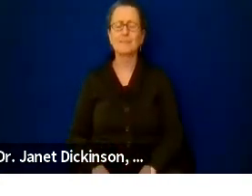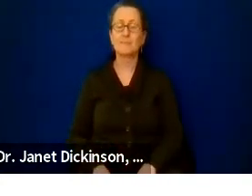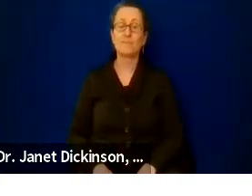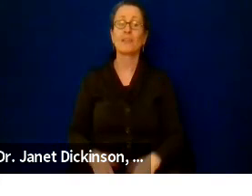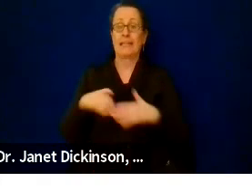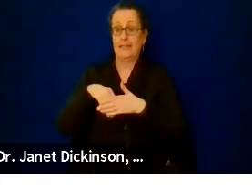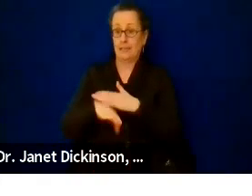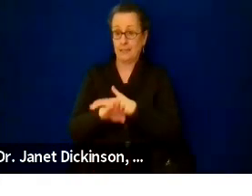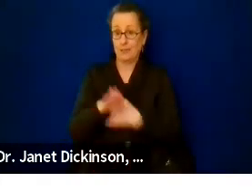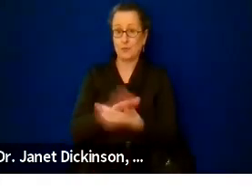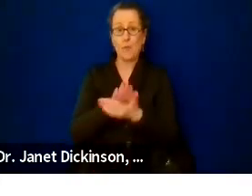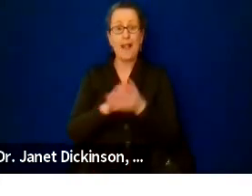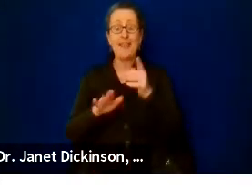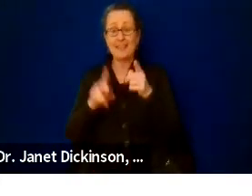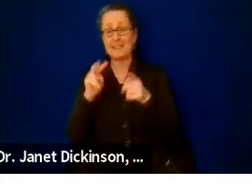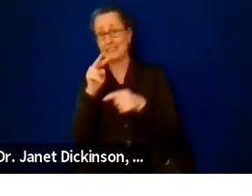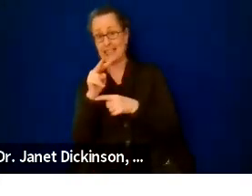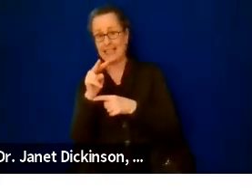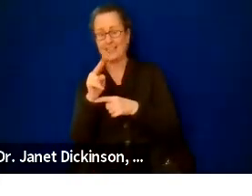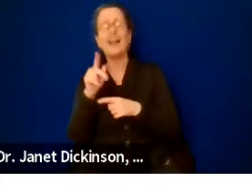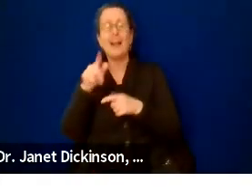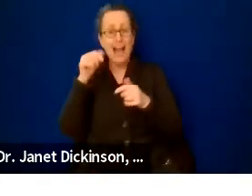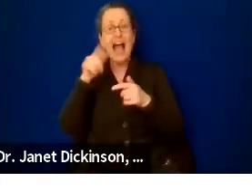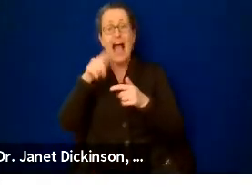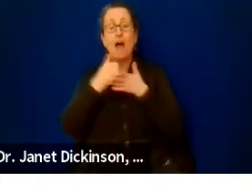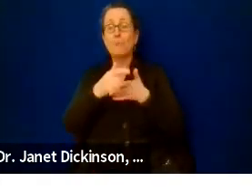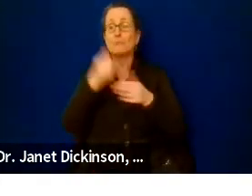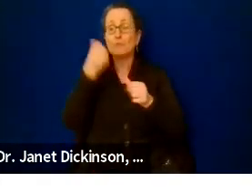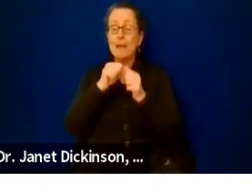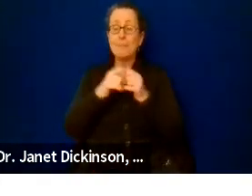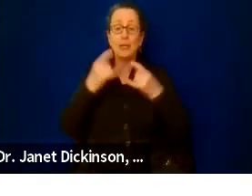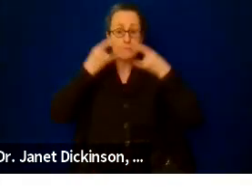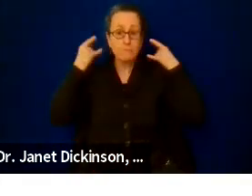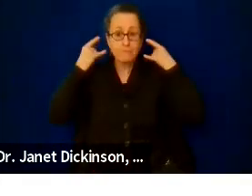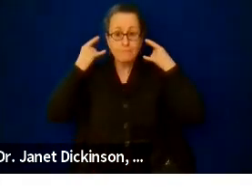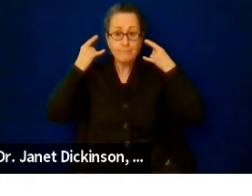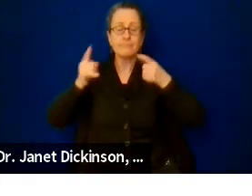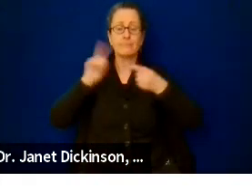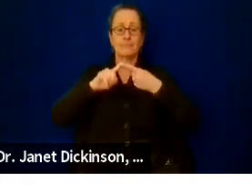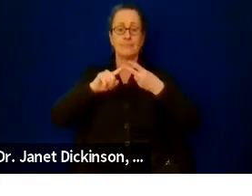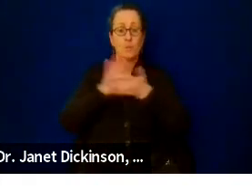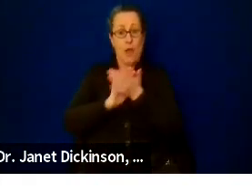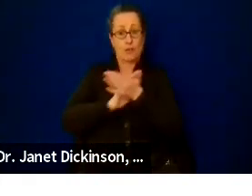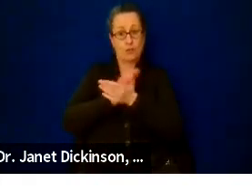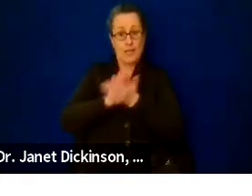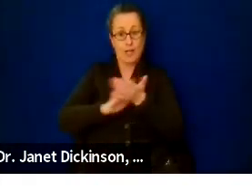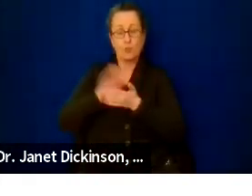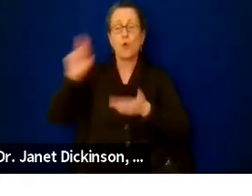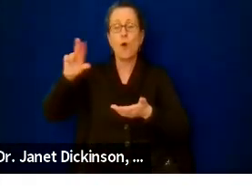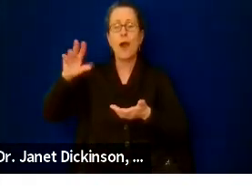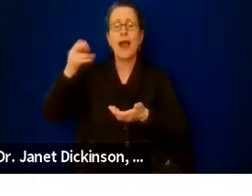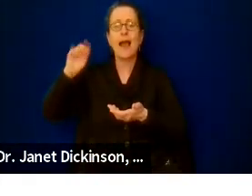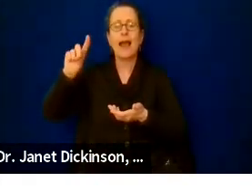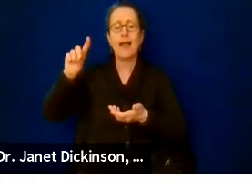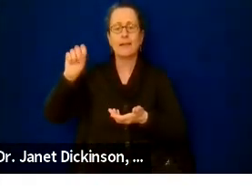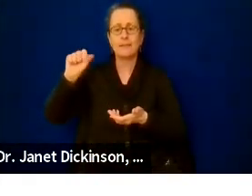environment of the need to wear a mask, to wash hands and use hand sanitizer, to make sure that they're staying apart. And again, to